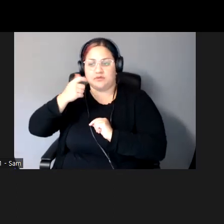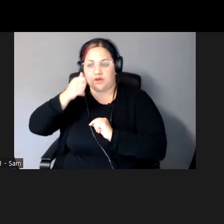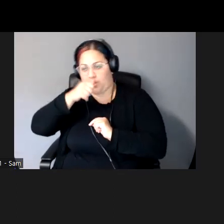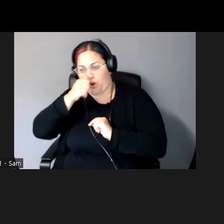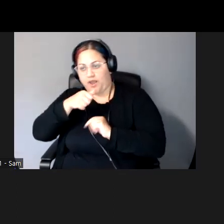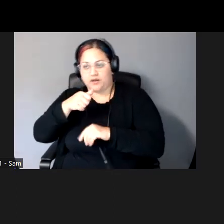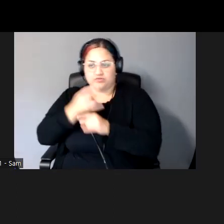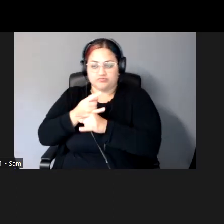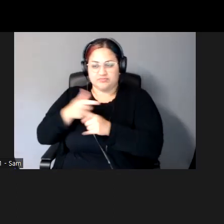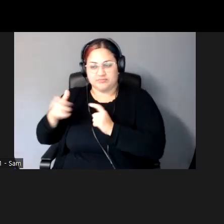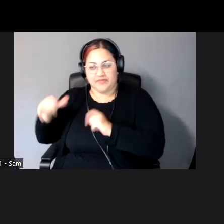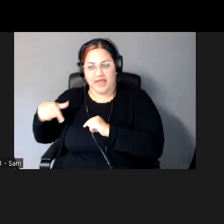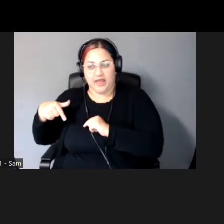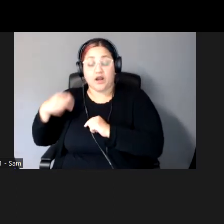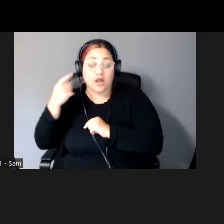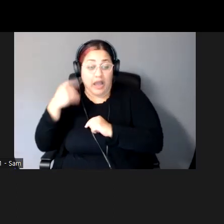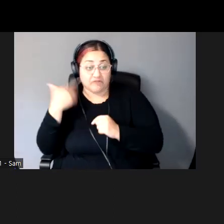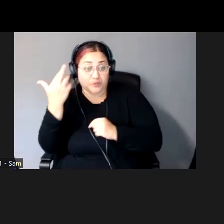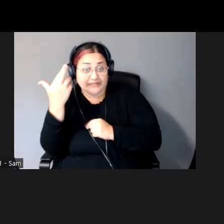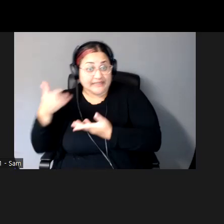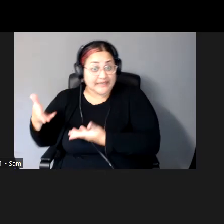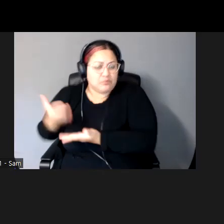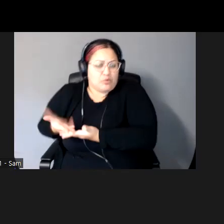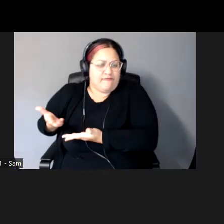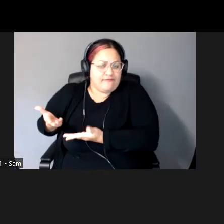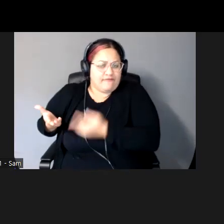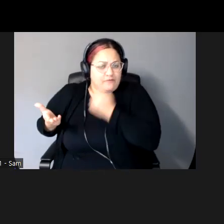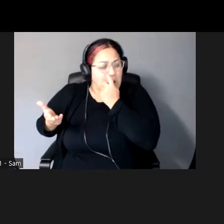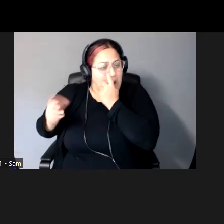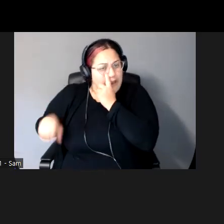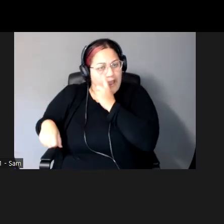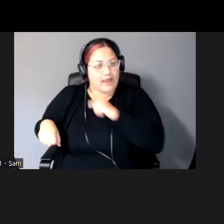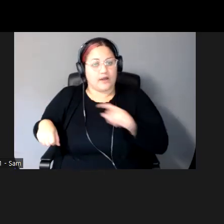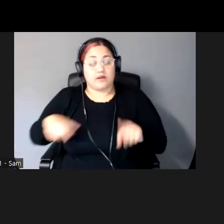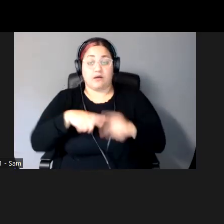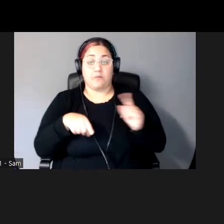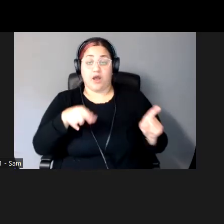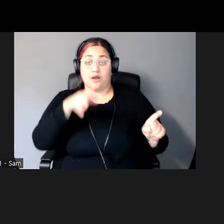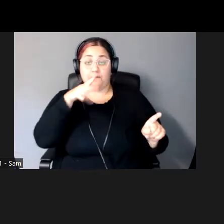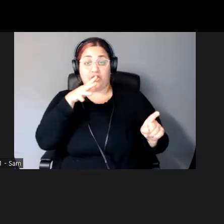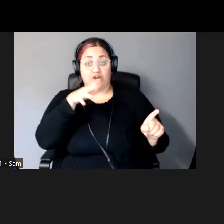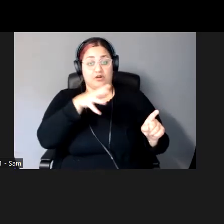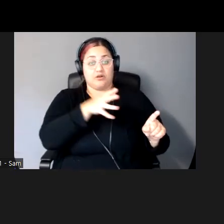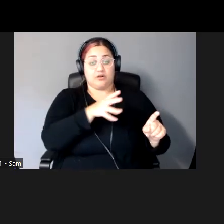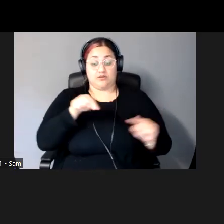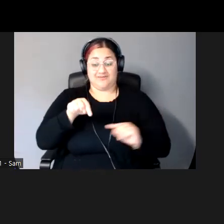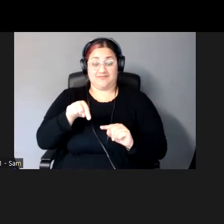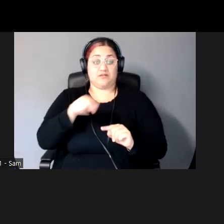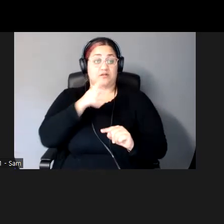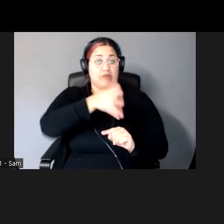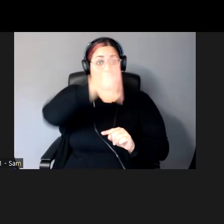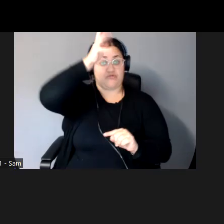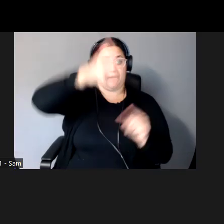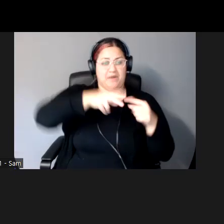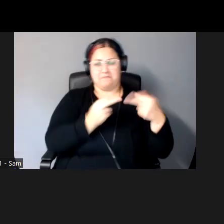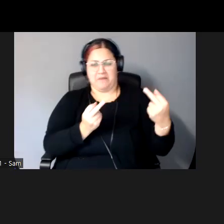along with my parents, that my parents shouldn't be around my children. If the parents